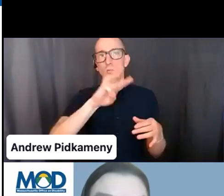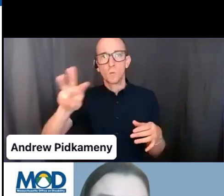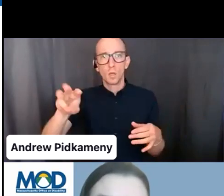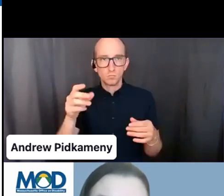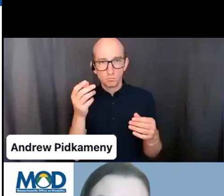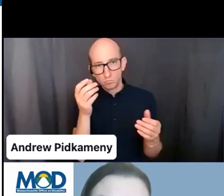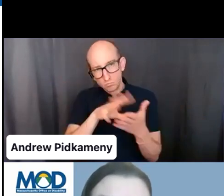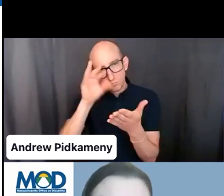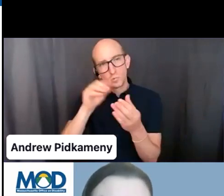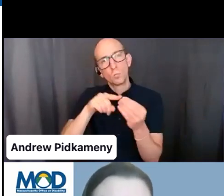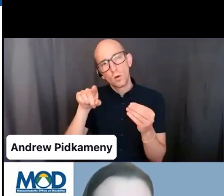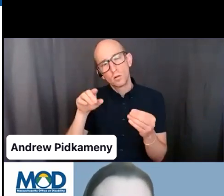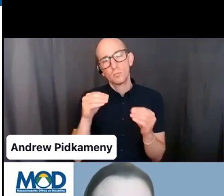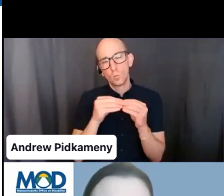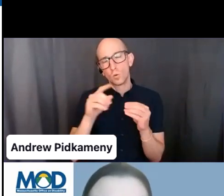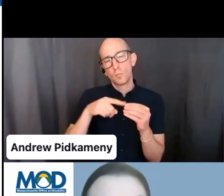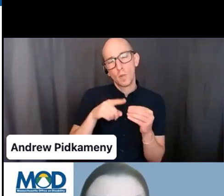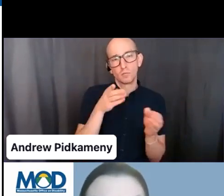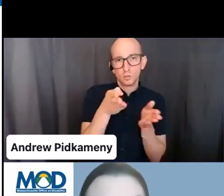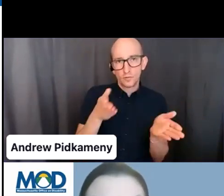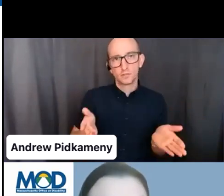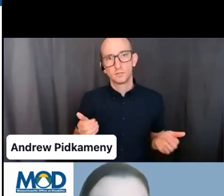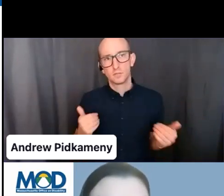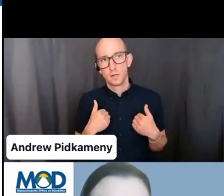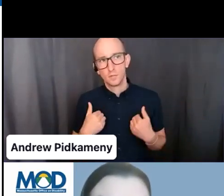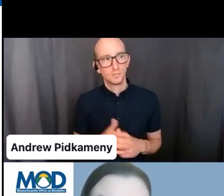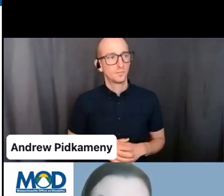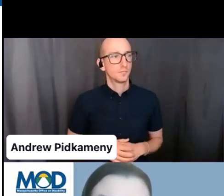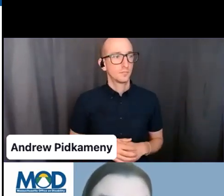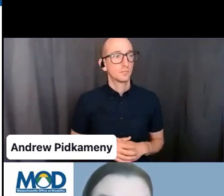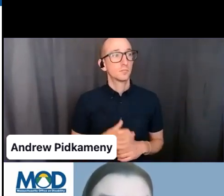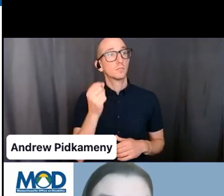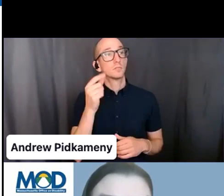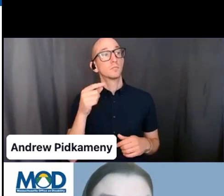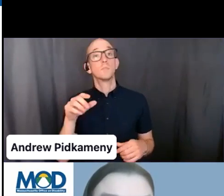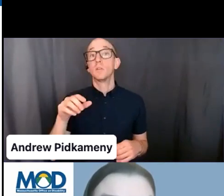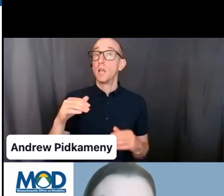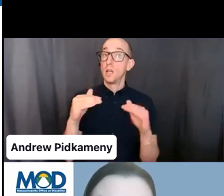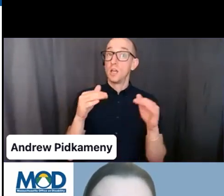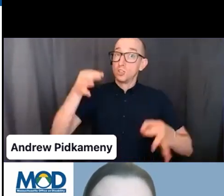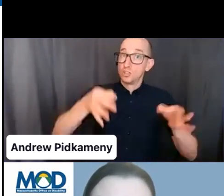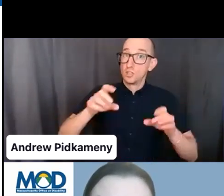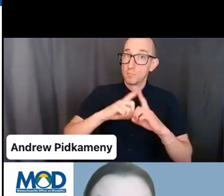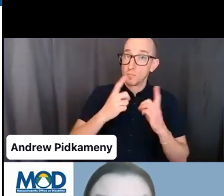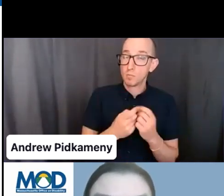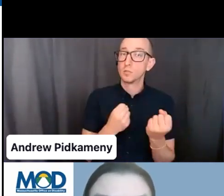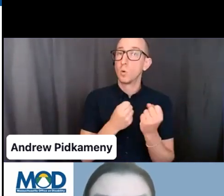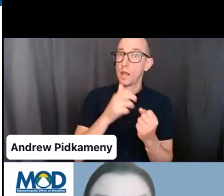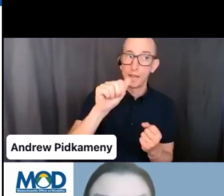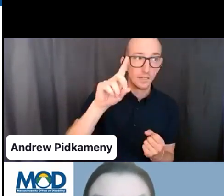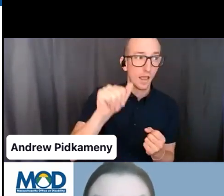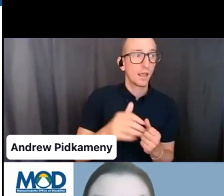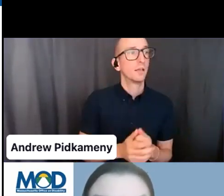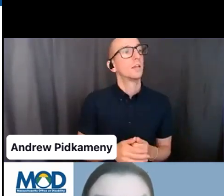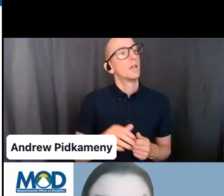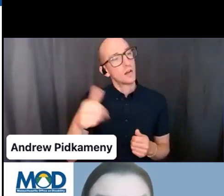that the Department of Justice enforces the ADA and MCAD enforces these state laws, except for the service dog and training law, which